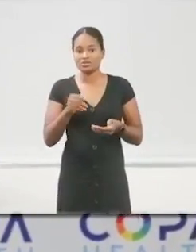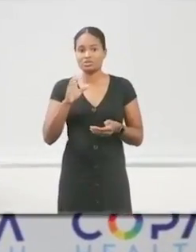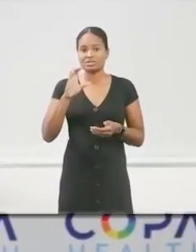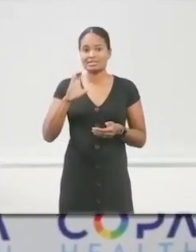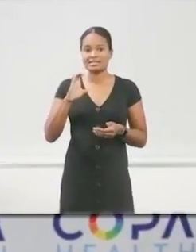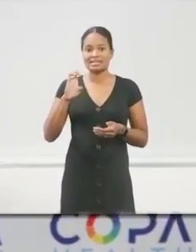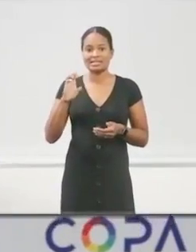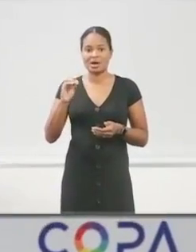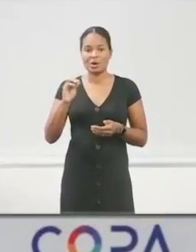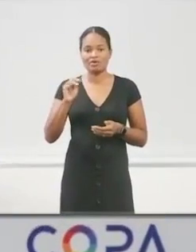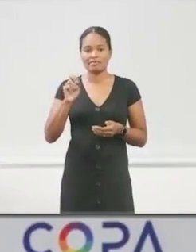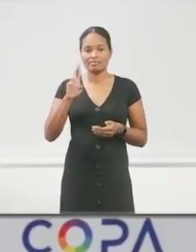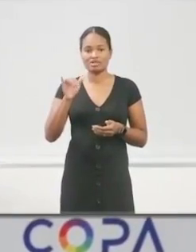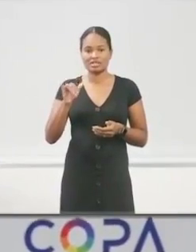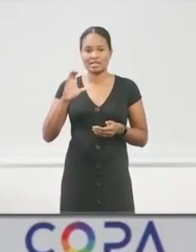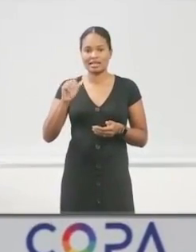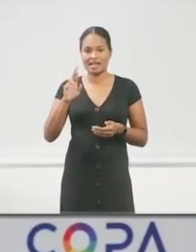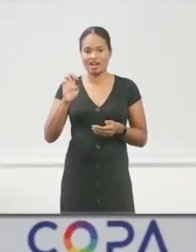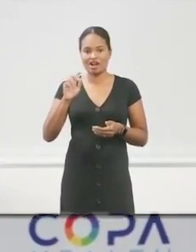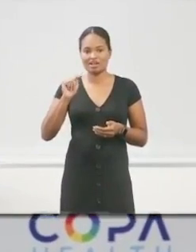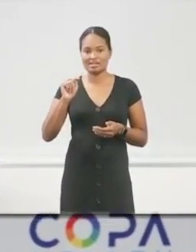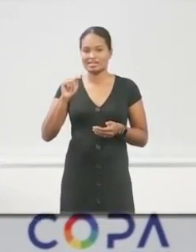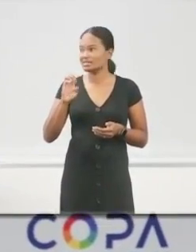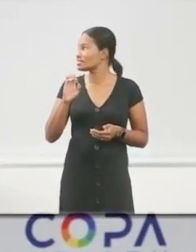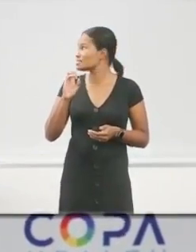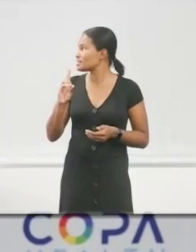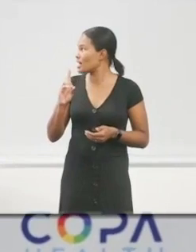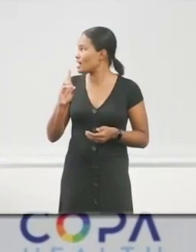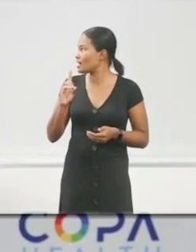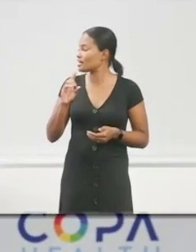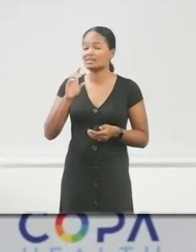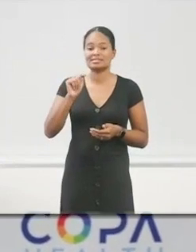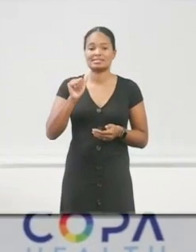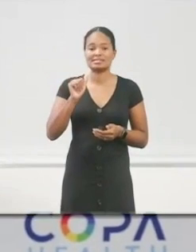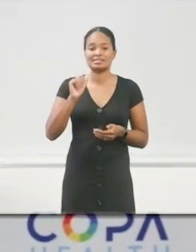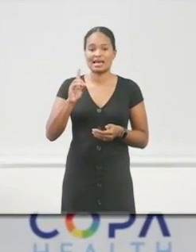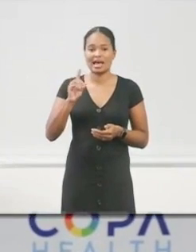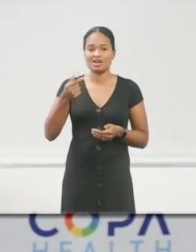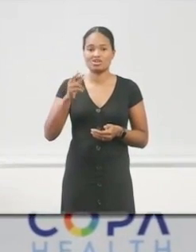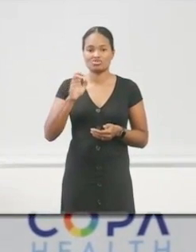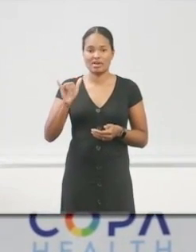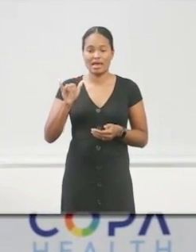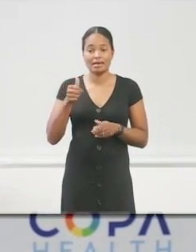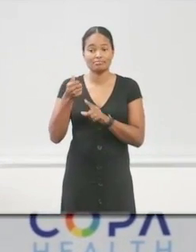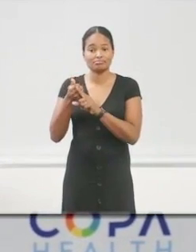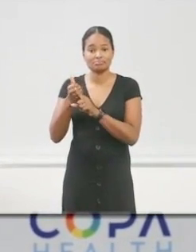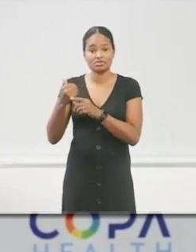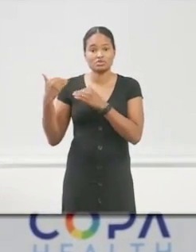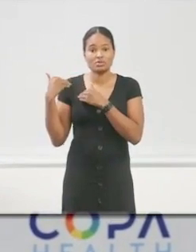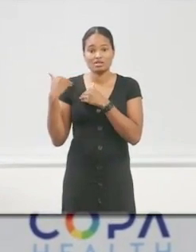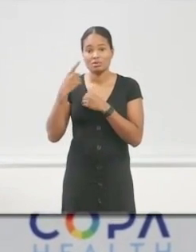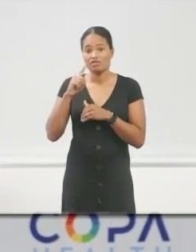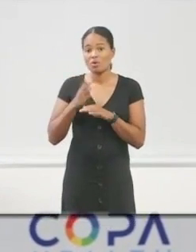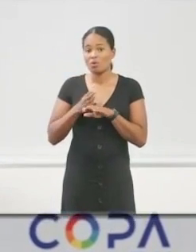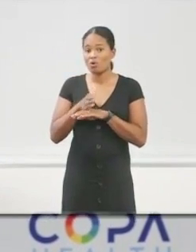MercyCare. I was doing a little research, and he is responsible for nearly 500,000 lives